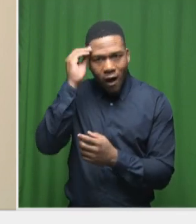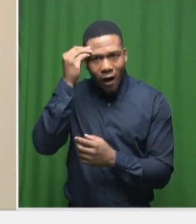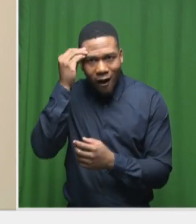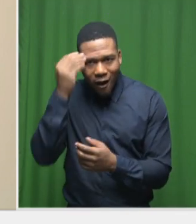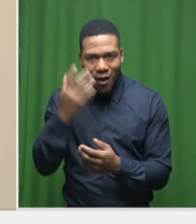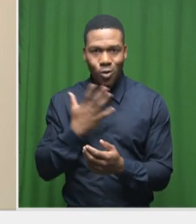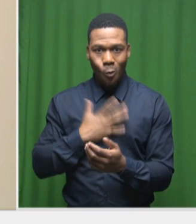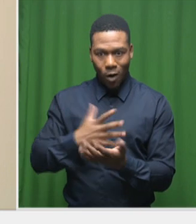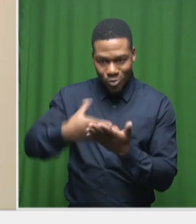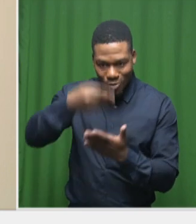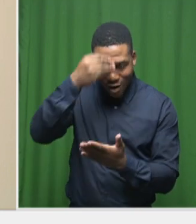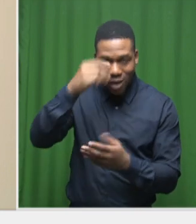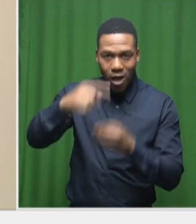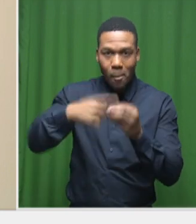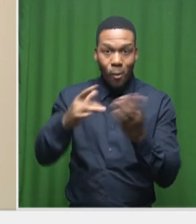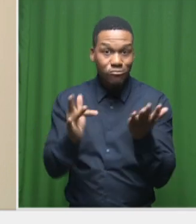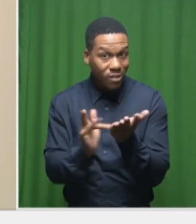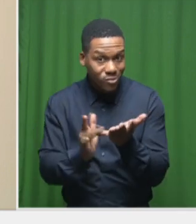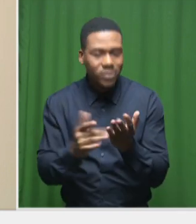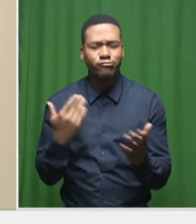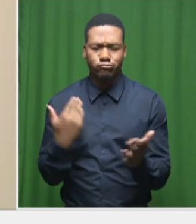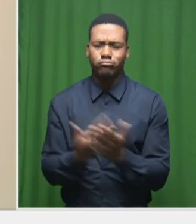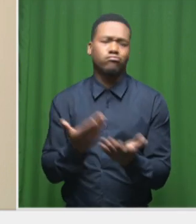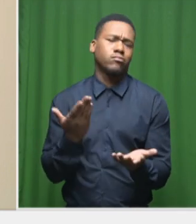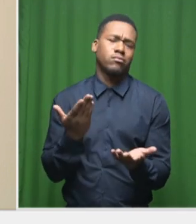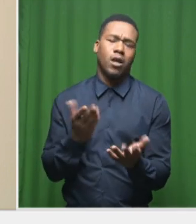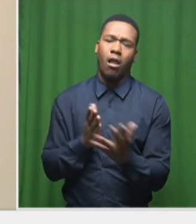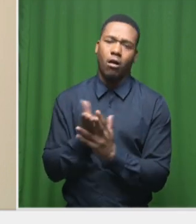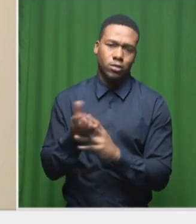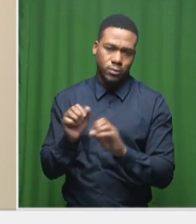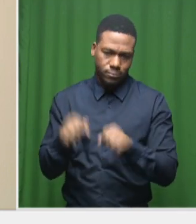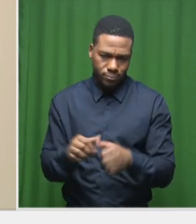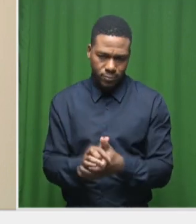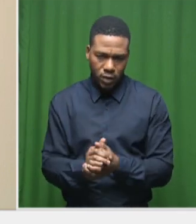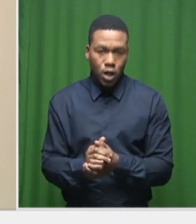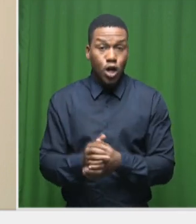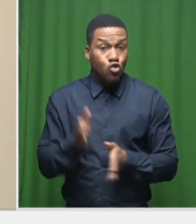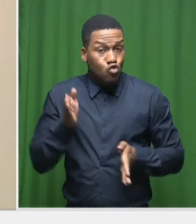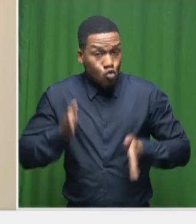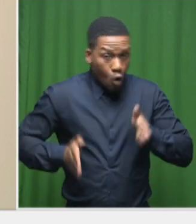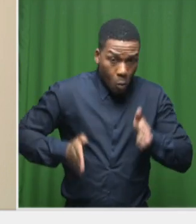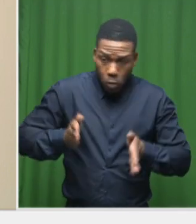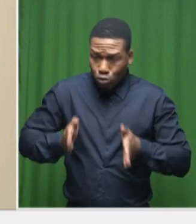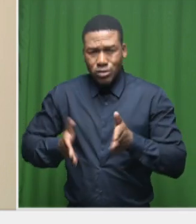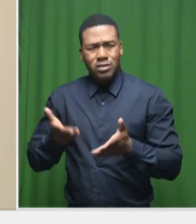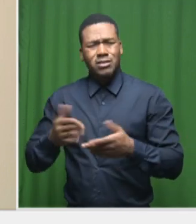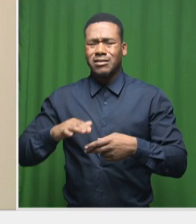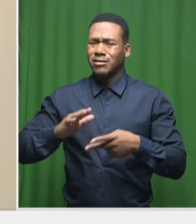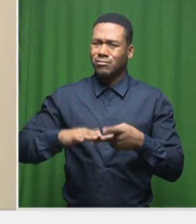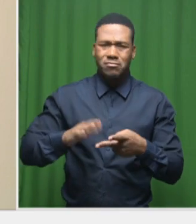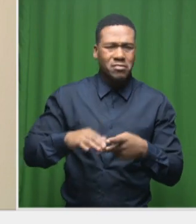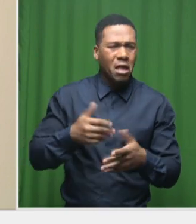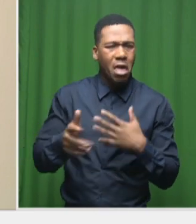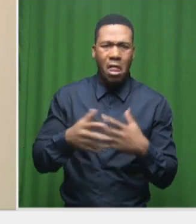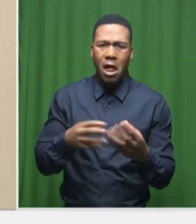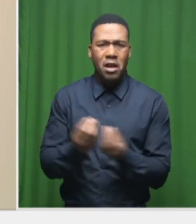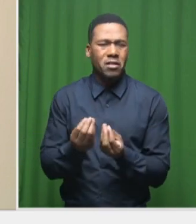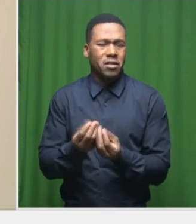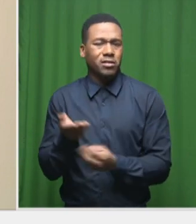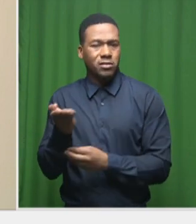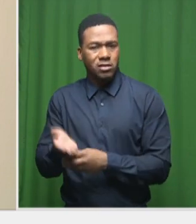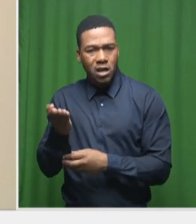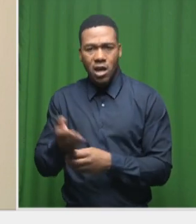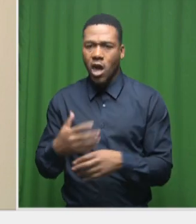4R technologies that exist, whether it's your Internet of Things or whether it's your robotics. So it's really open to any of the users who